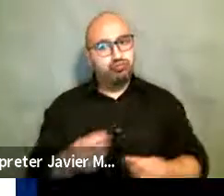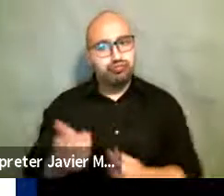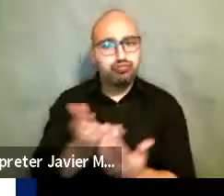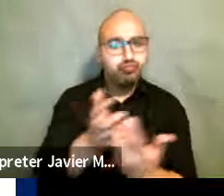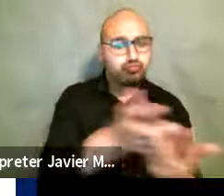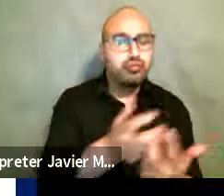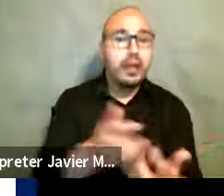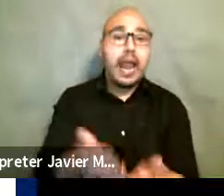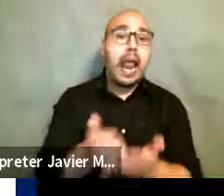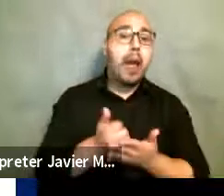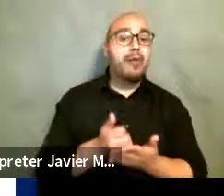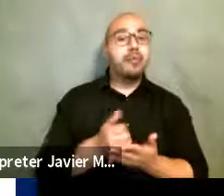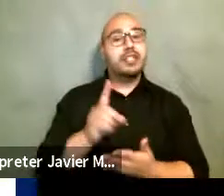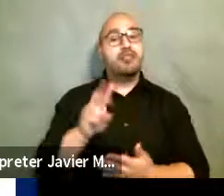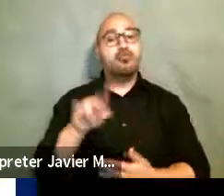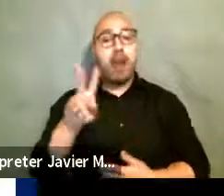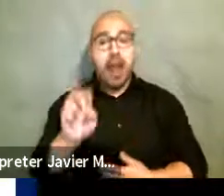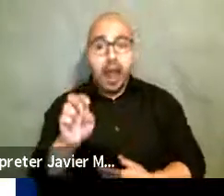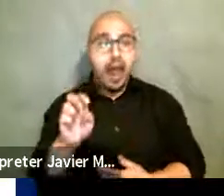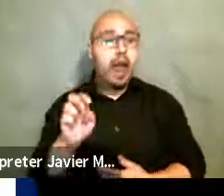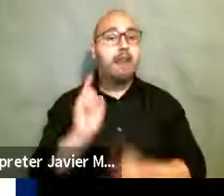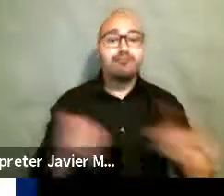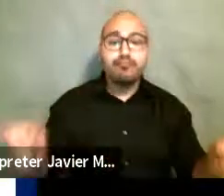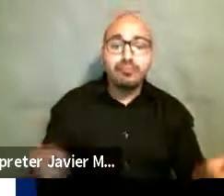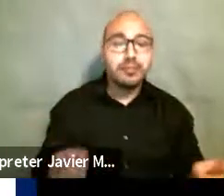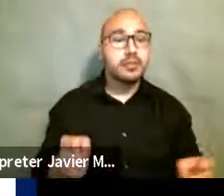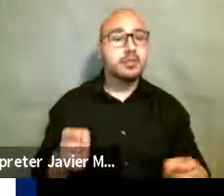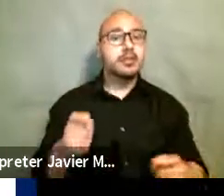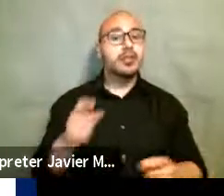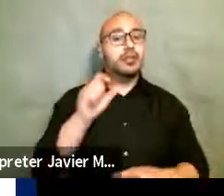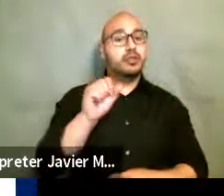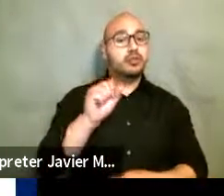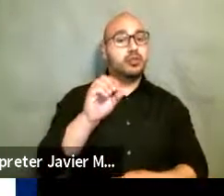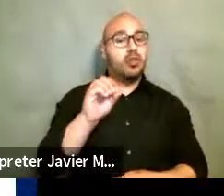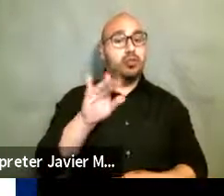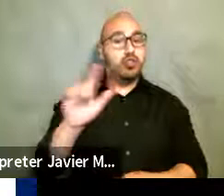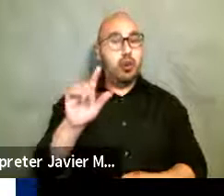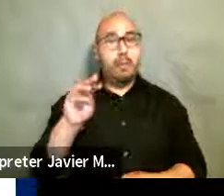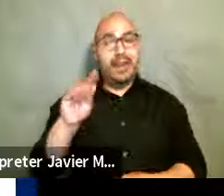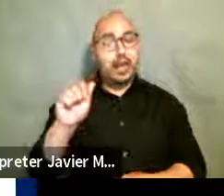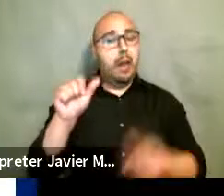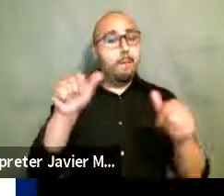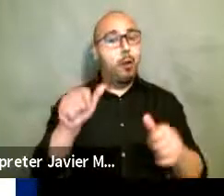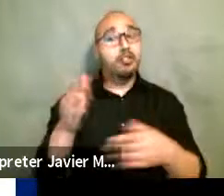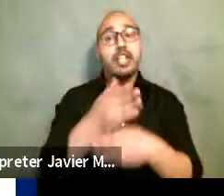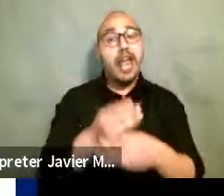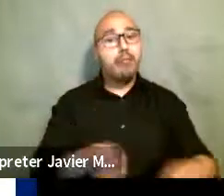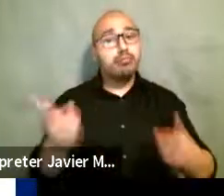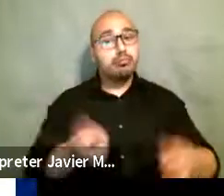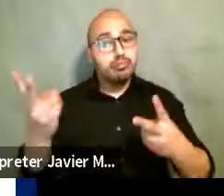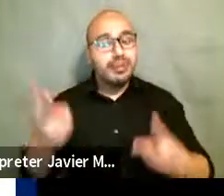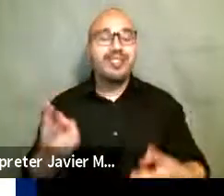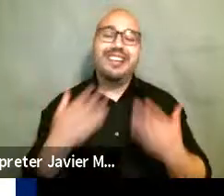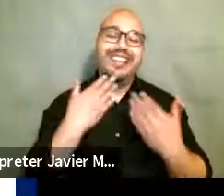with drives, sharing our social media posts, etc. So anyway, thank you so much for allowing me